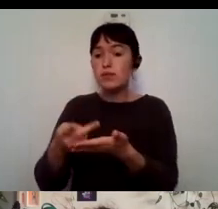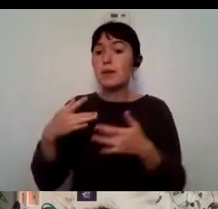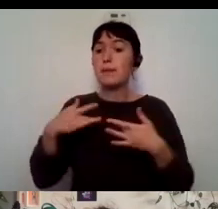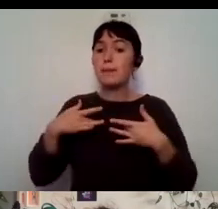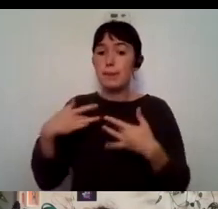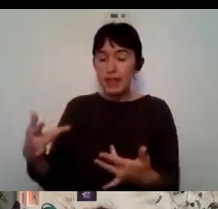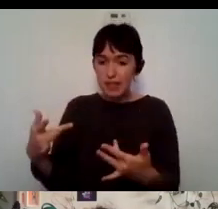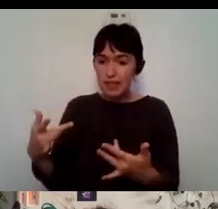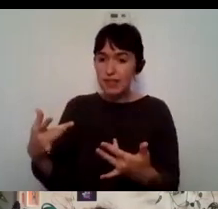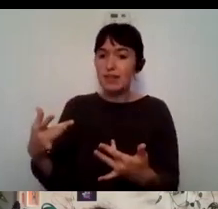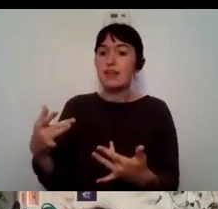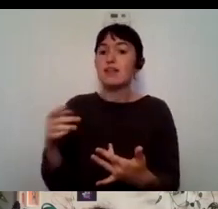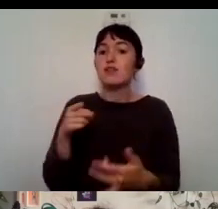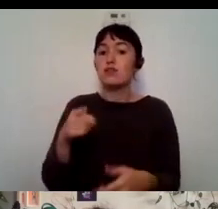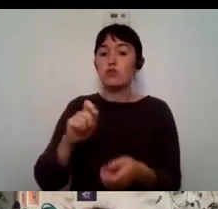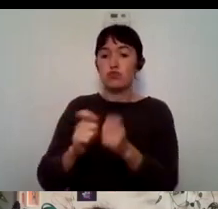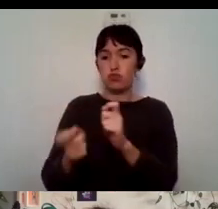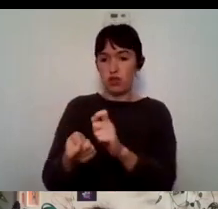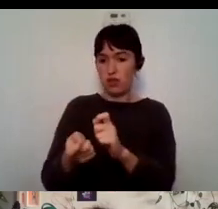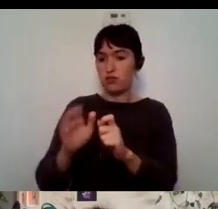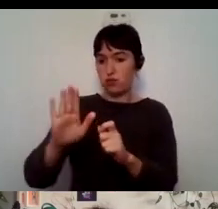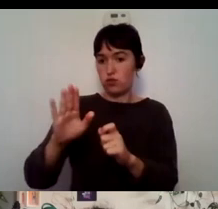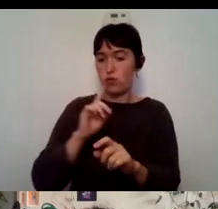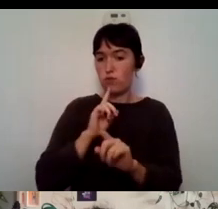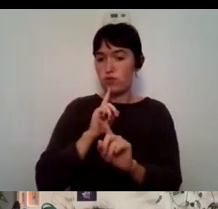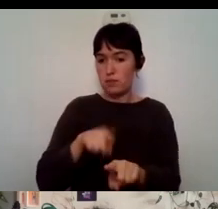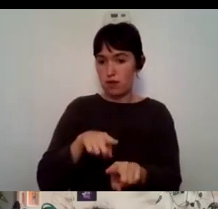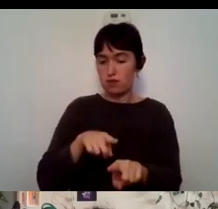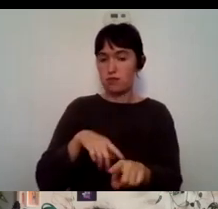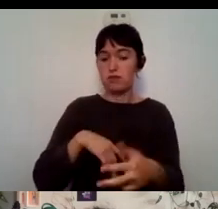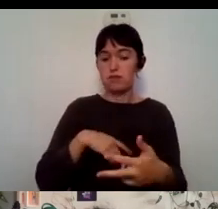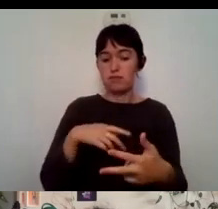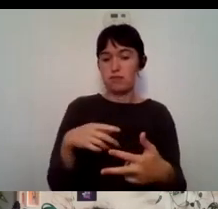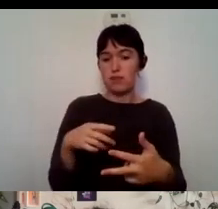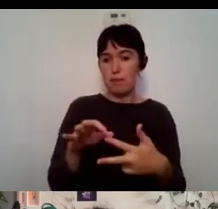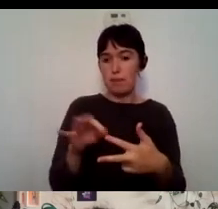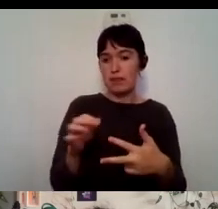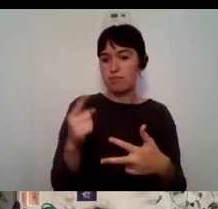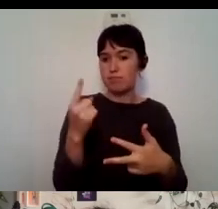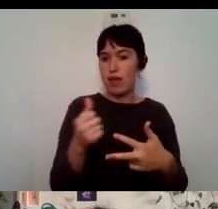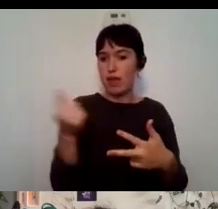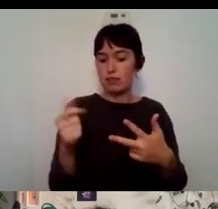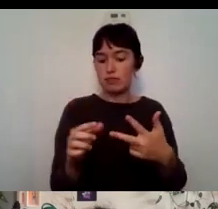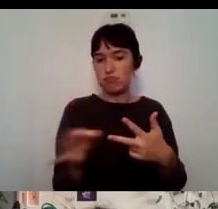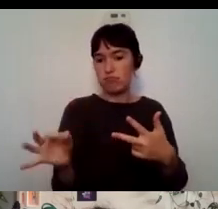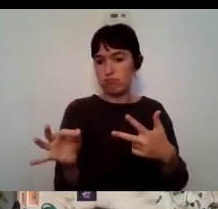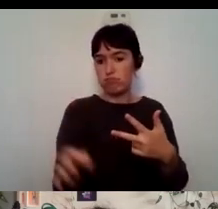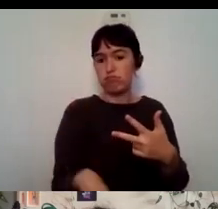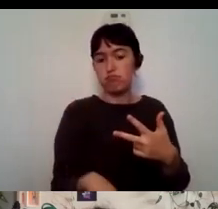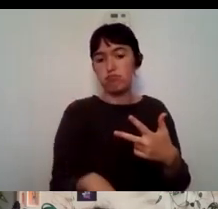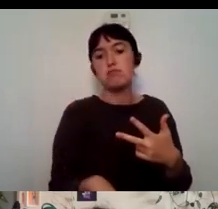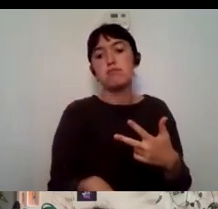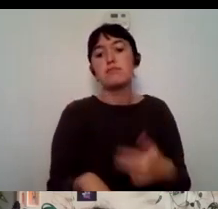more predictable to your opponent. So this tells us a little something about the brain states that we might find ourselves